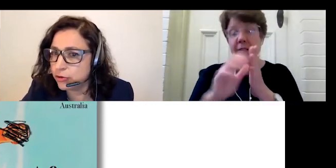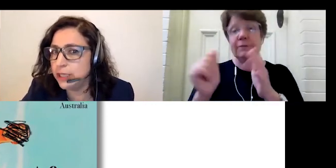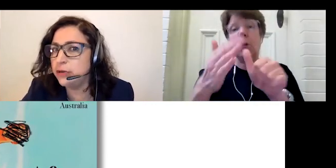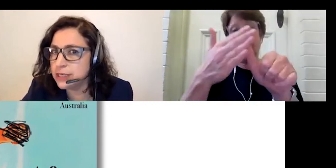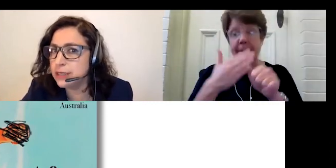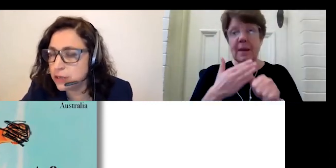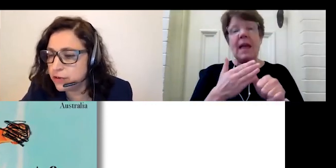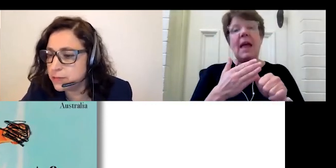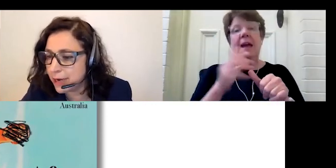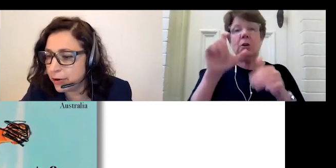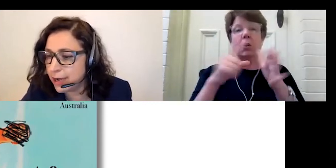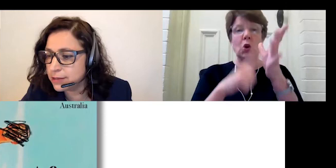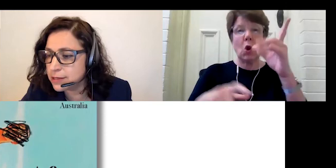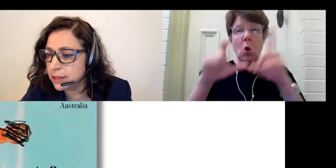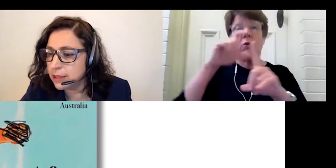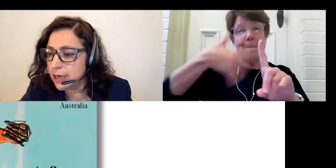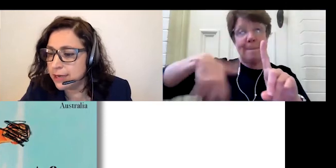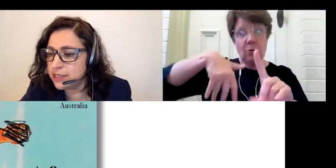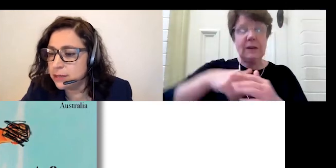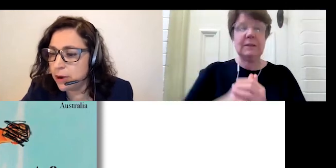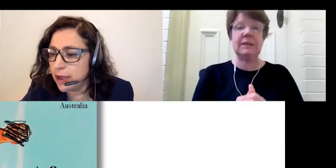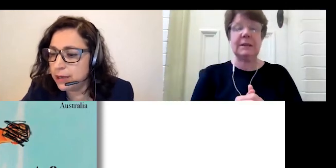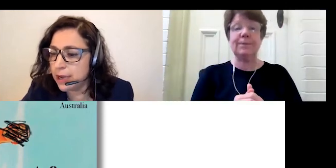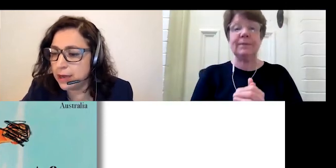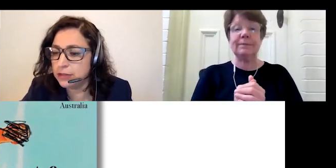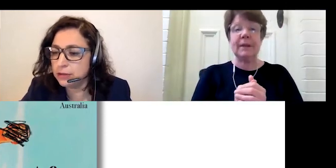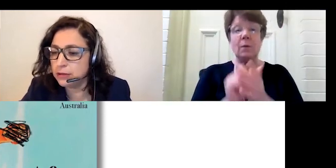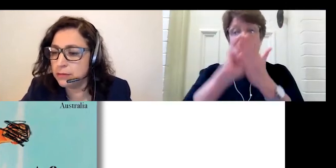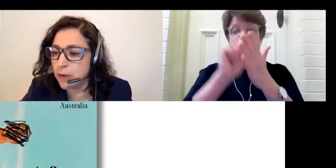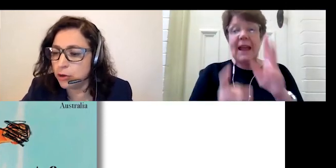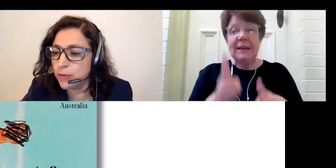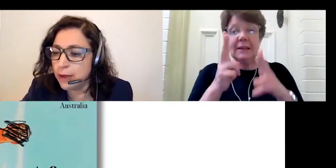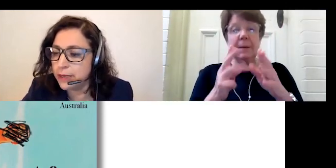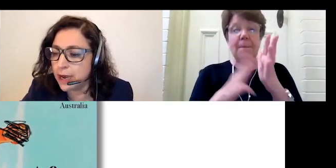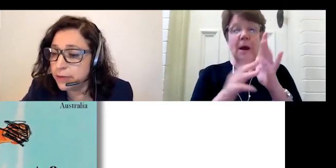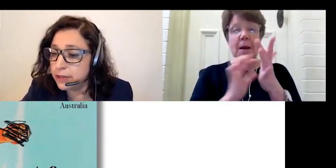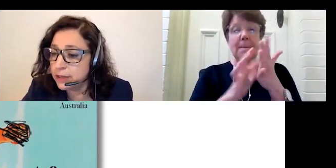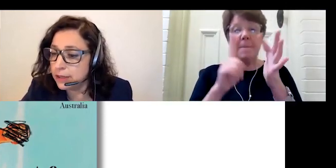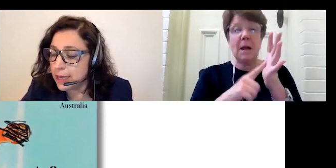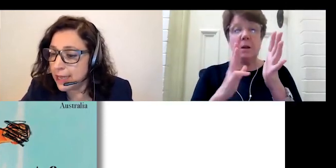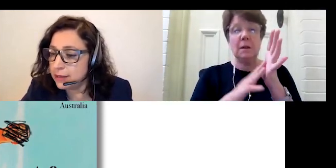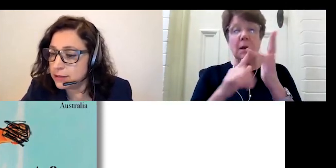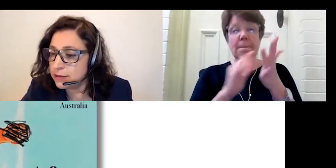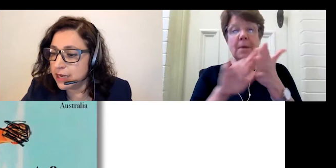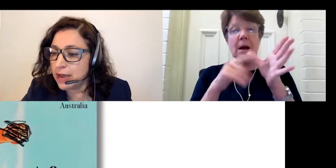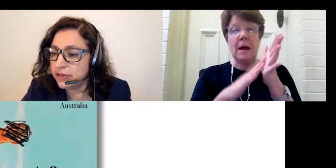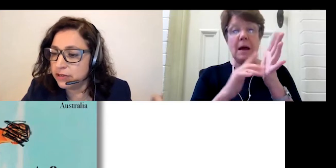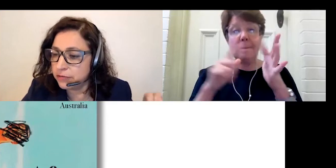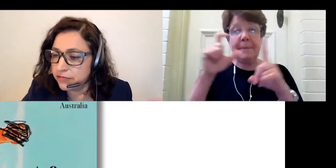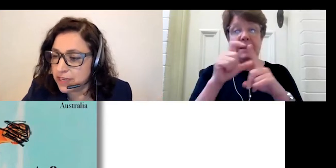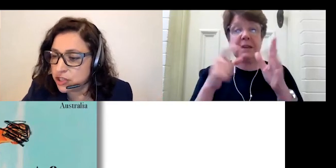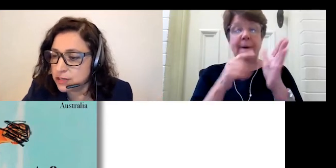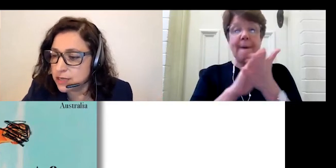and culturally and linguistically diverse backgrounds, edited by Michael Muhammad Ahmed. And the